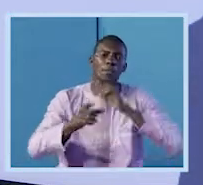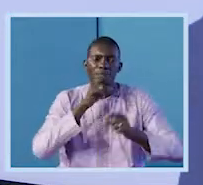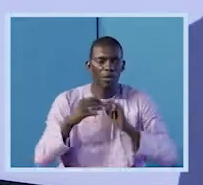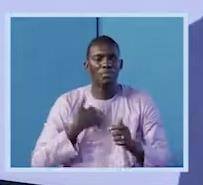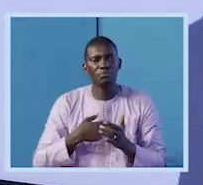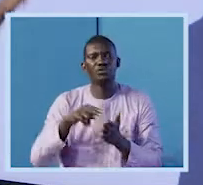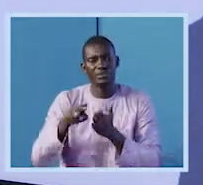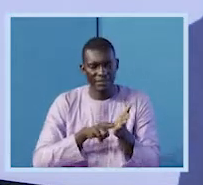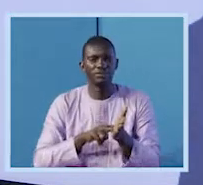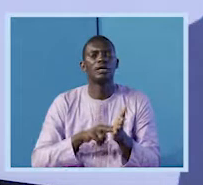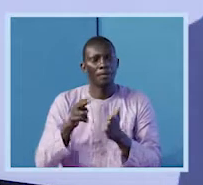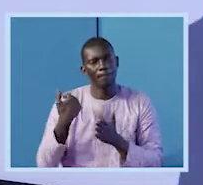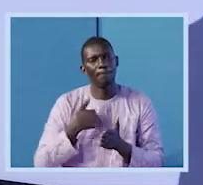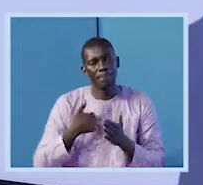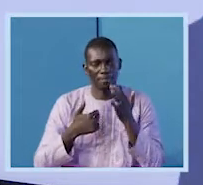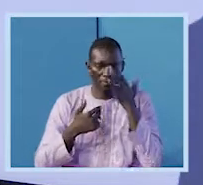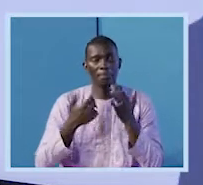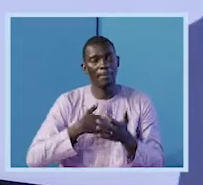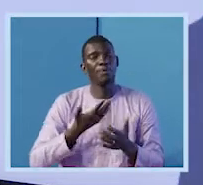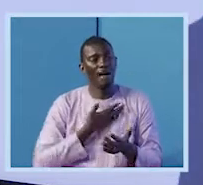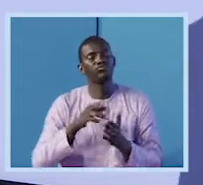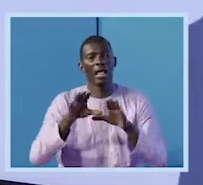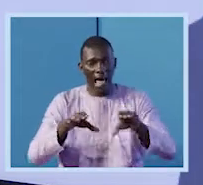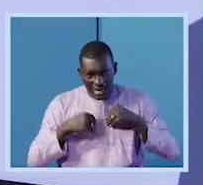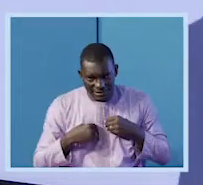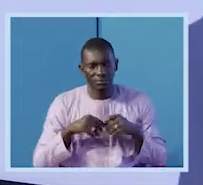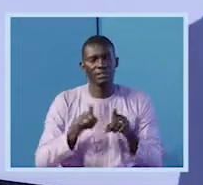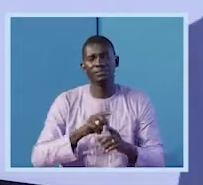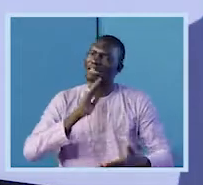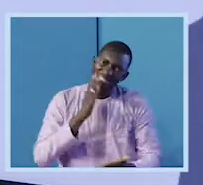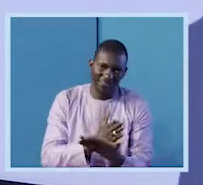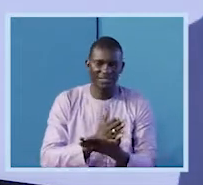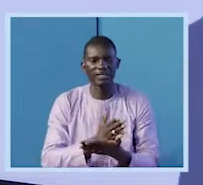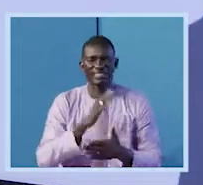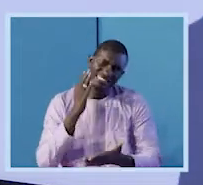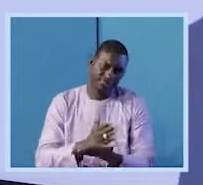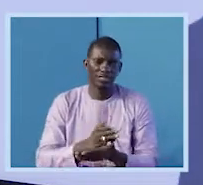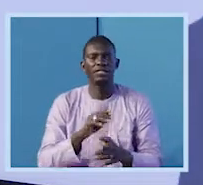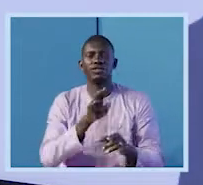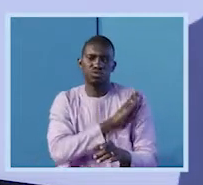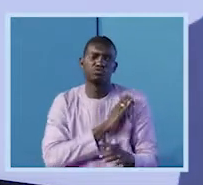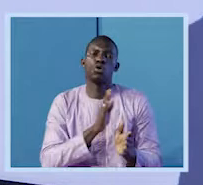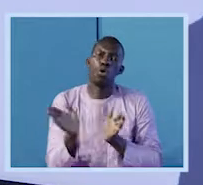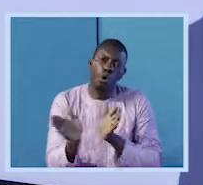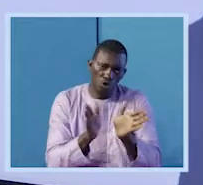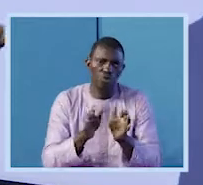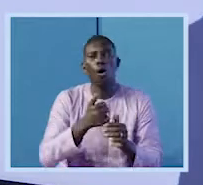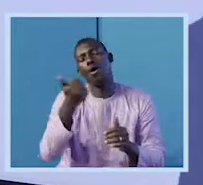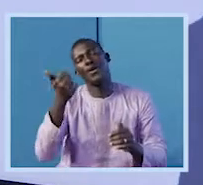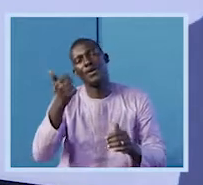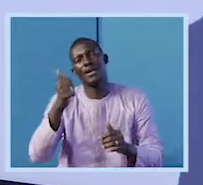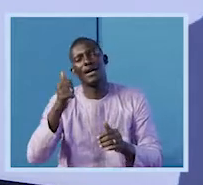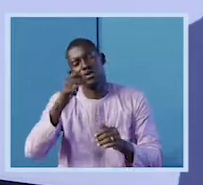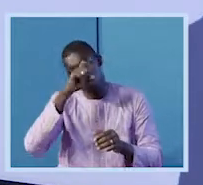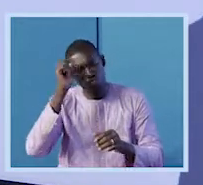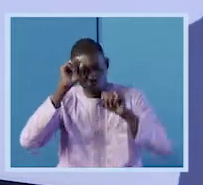need to accept, Yeah. and then definitely is also urging on other government institutions